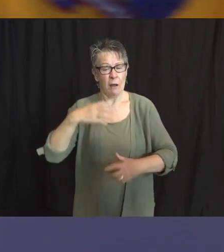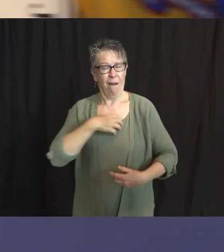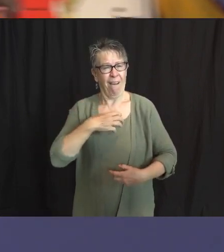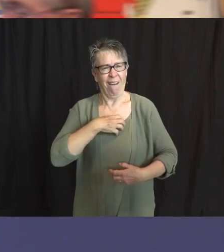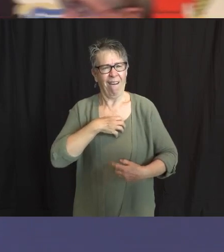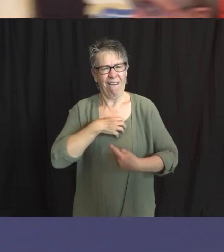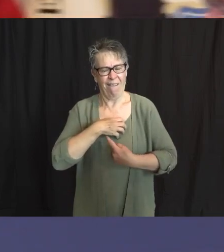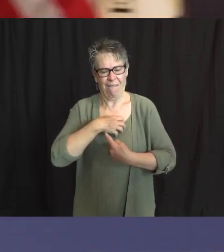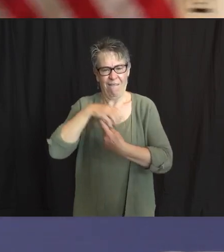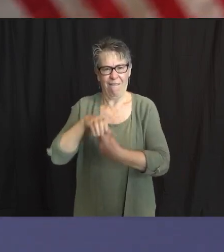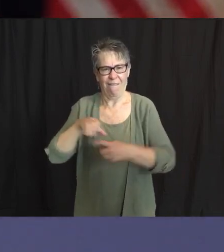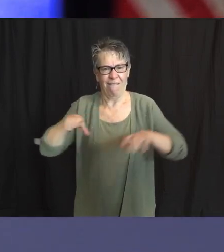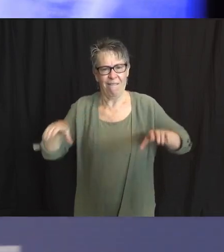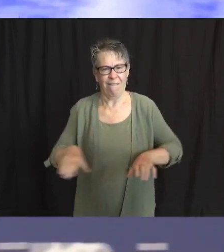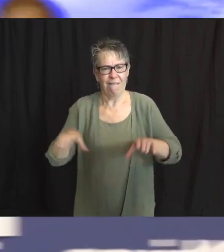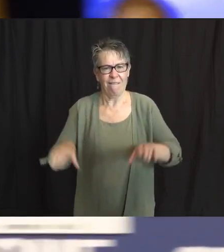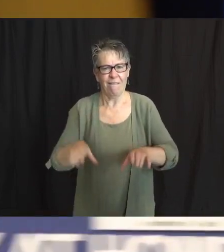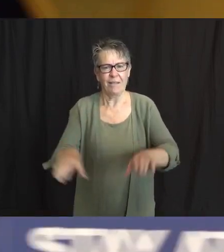how about you?